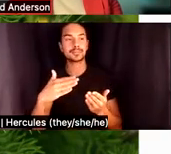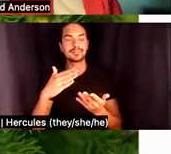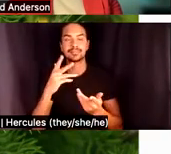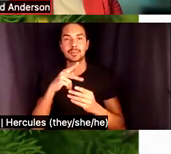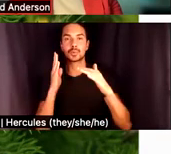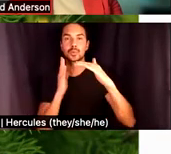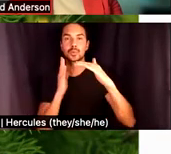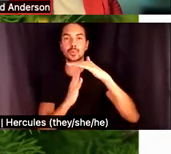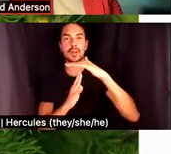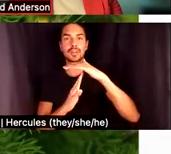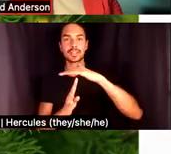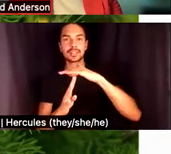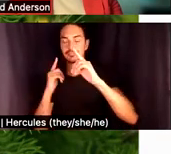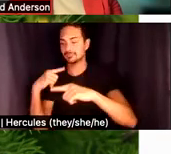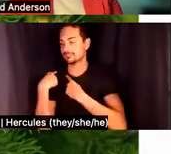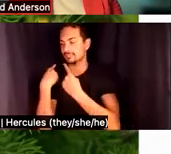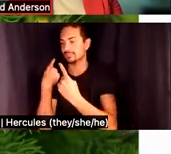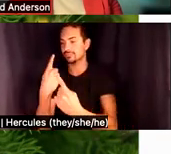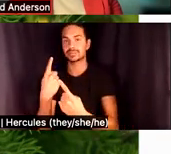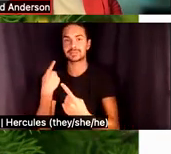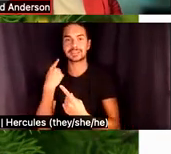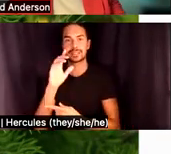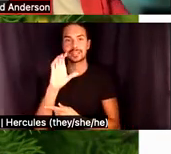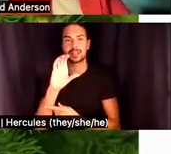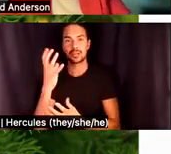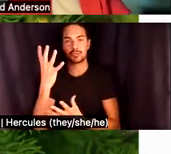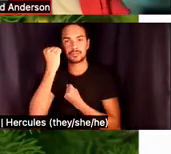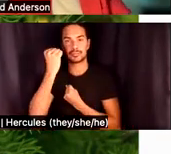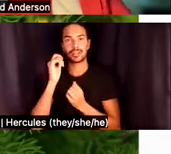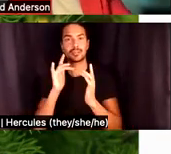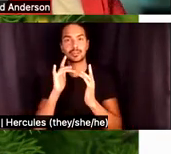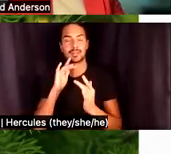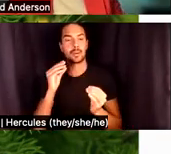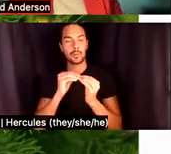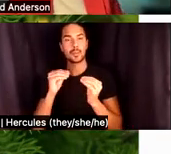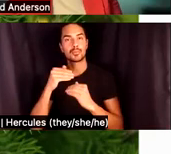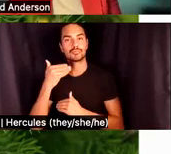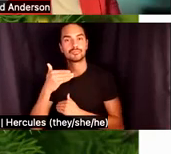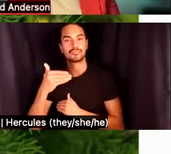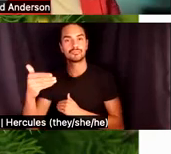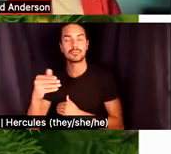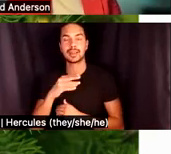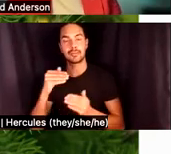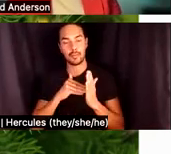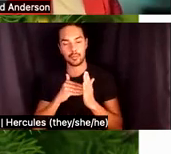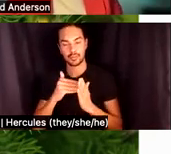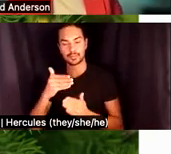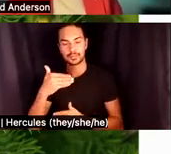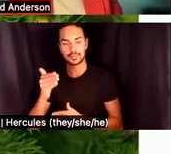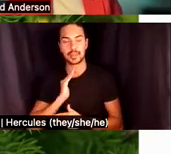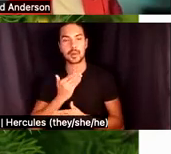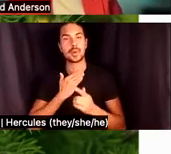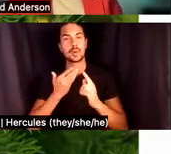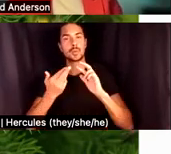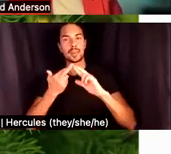also been happening since contact, but has really been gaining more and more prominence. And often to our relatives who have